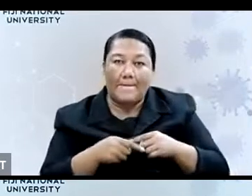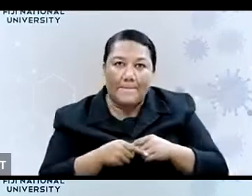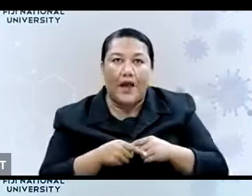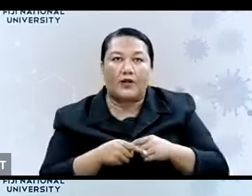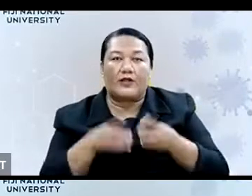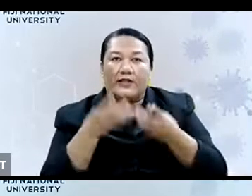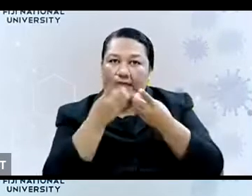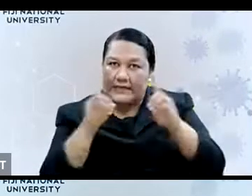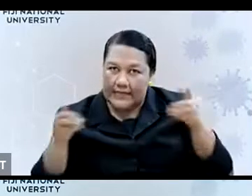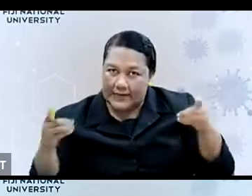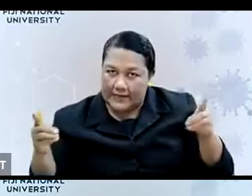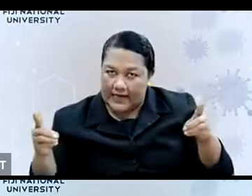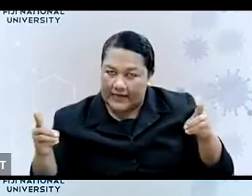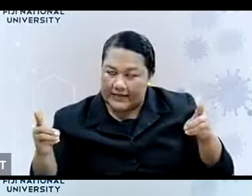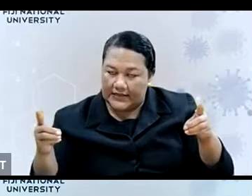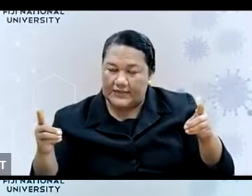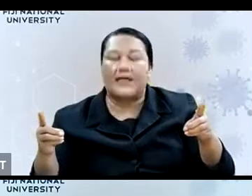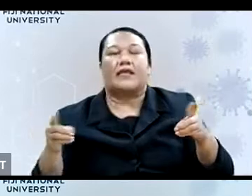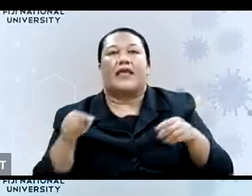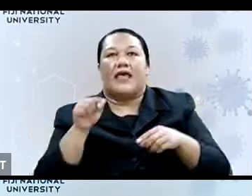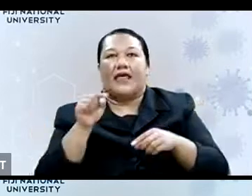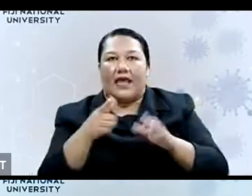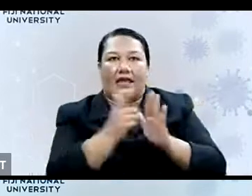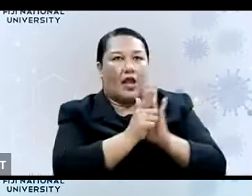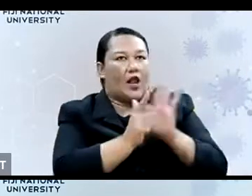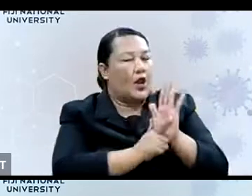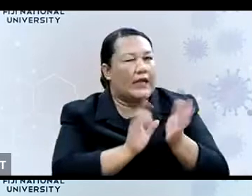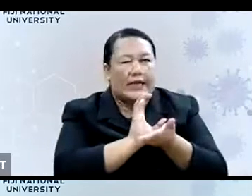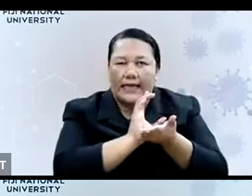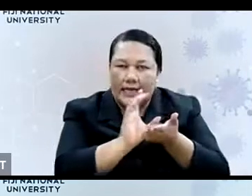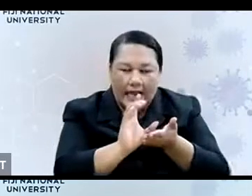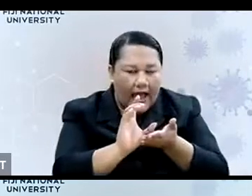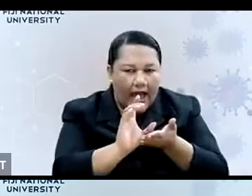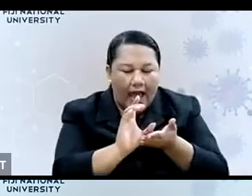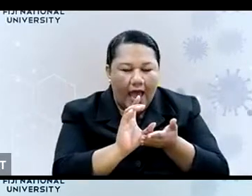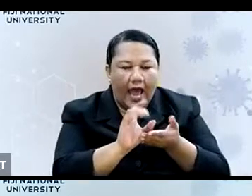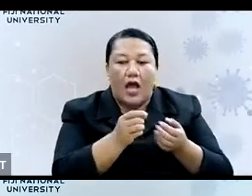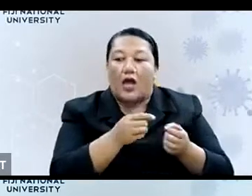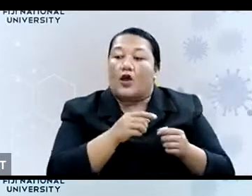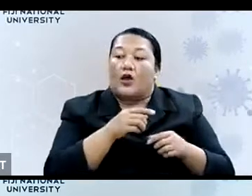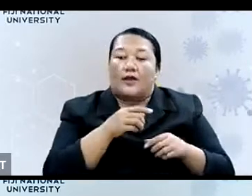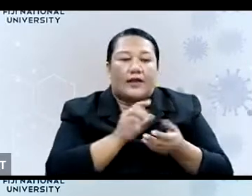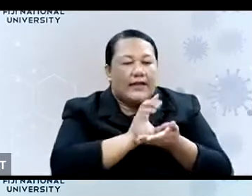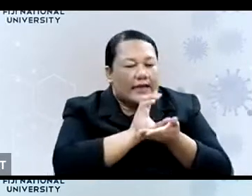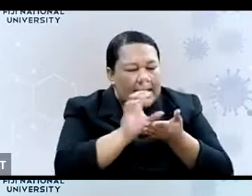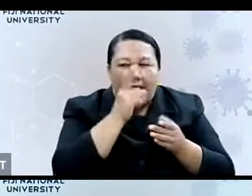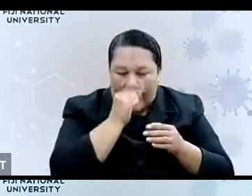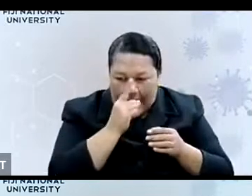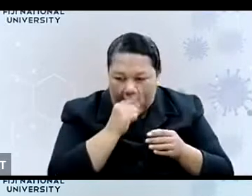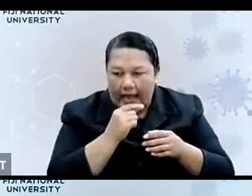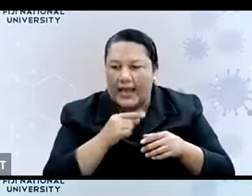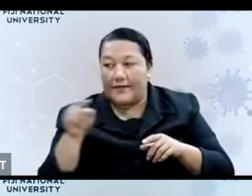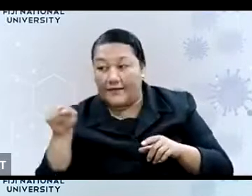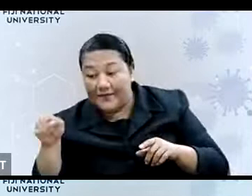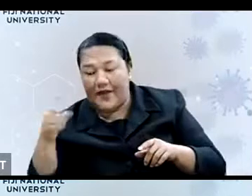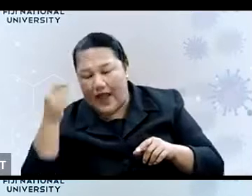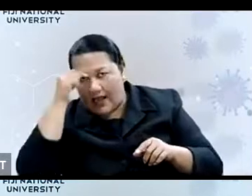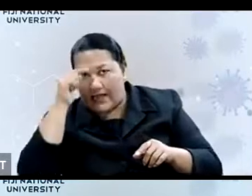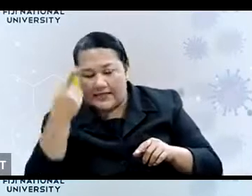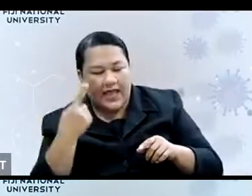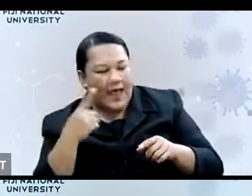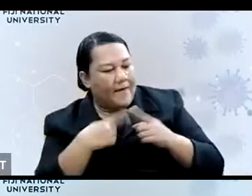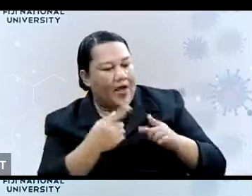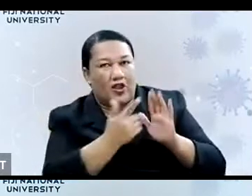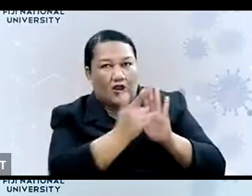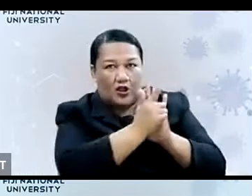constitution. And it translates very clearly into the Employment Relations Act I think it's section 6 that sets out